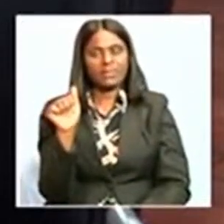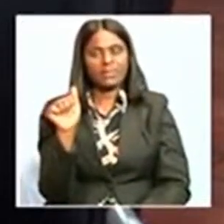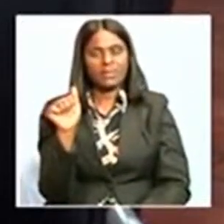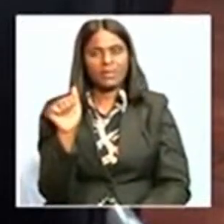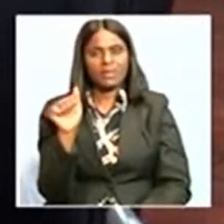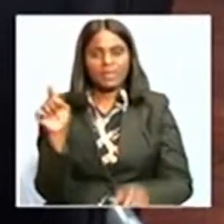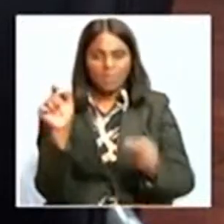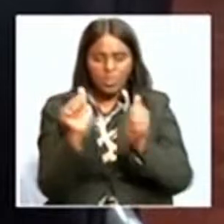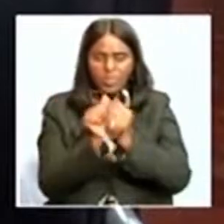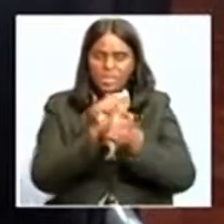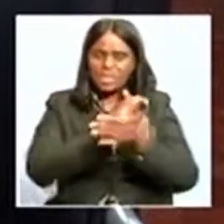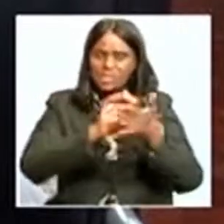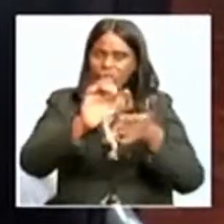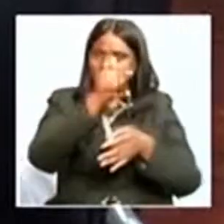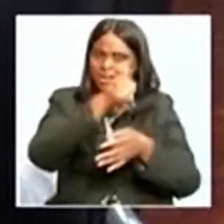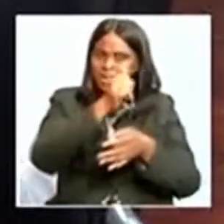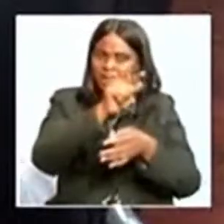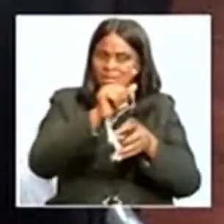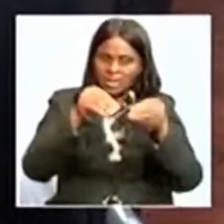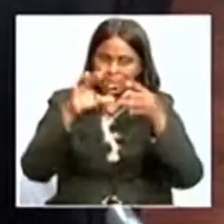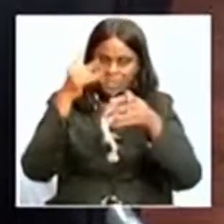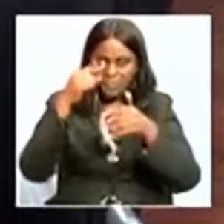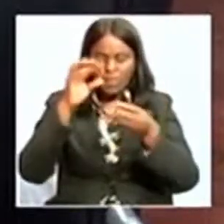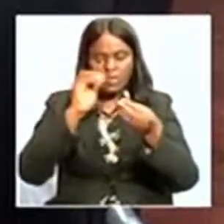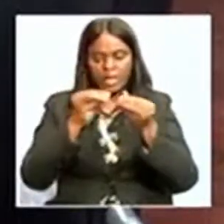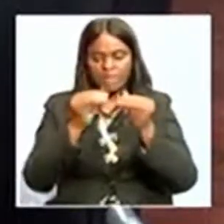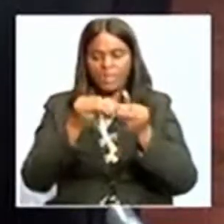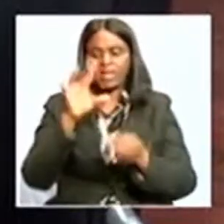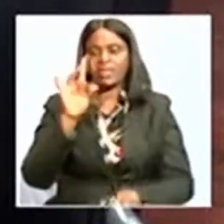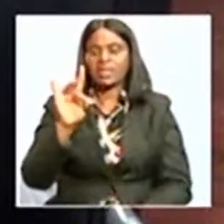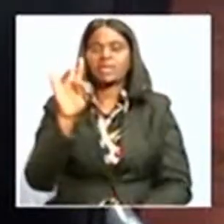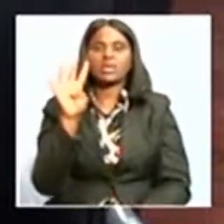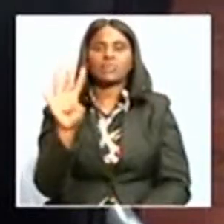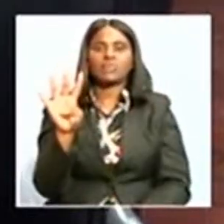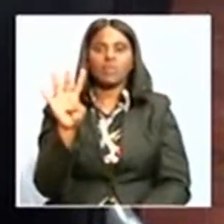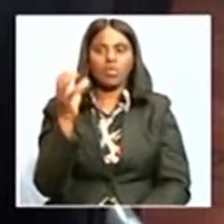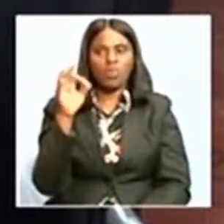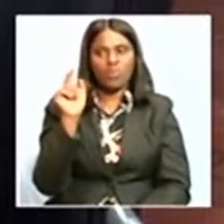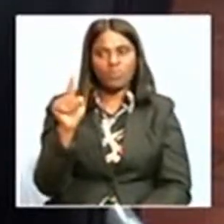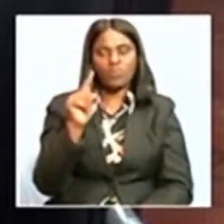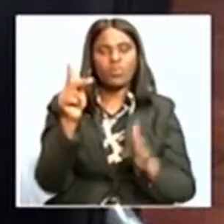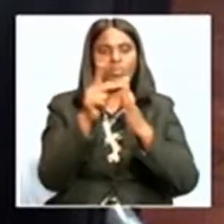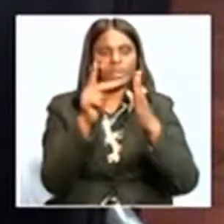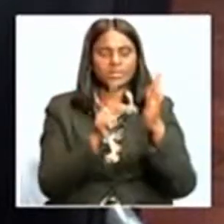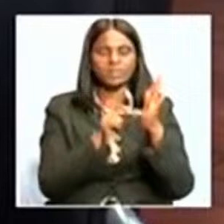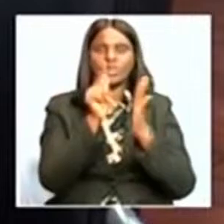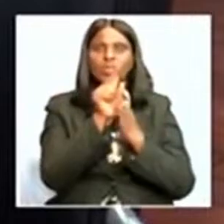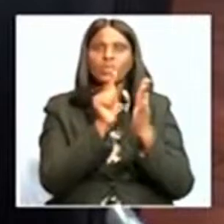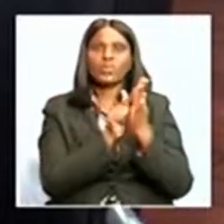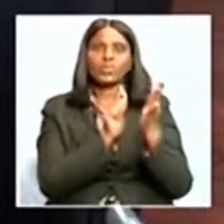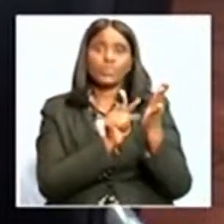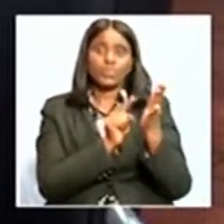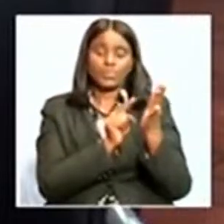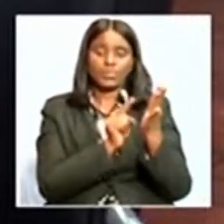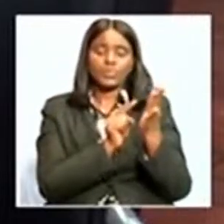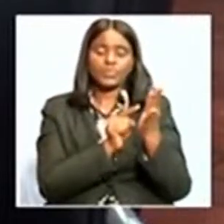and clause 10 provides for the amendment of section 84 of the Principal Act,